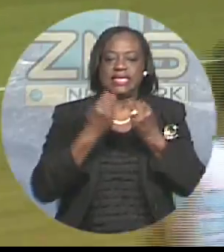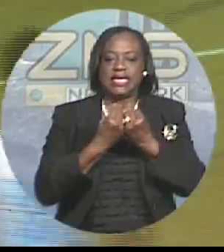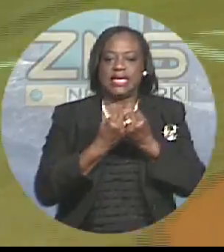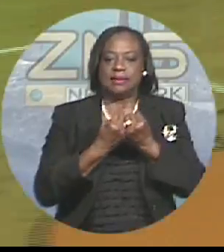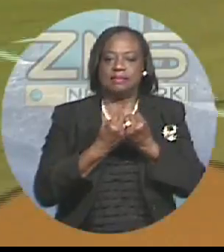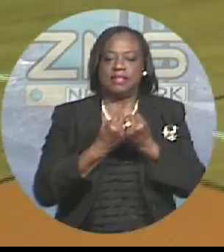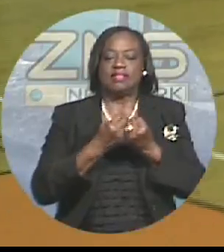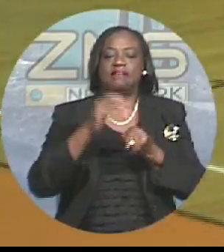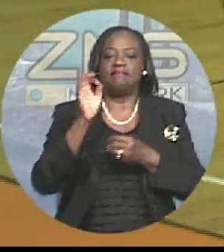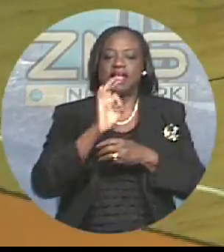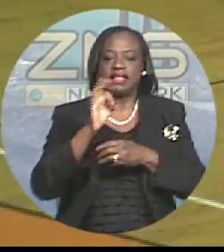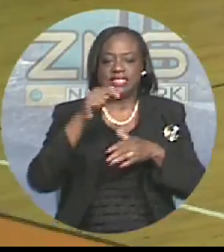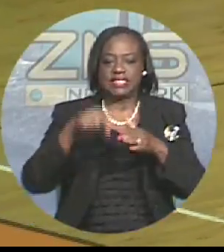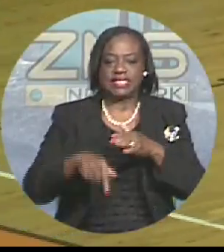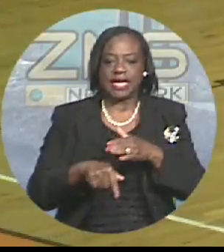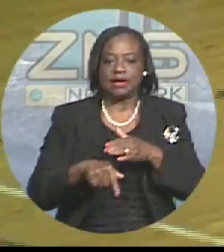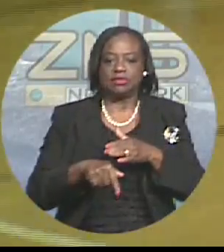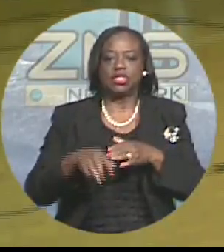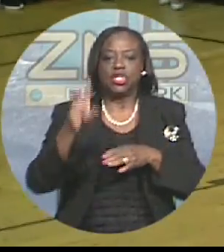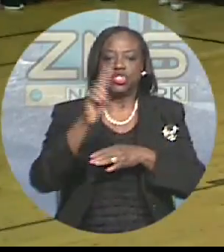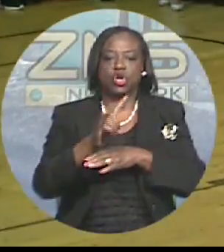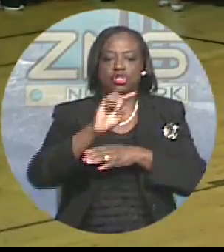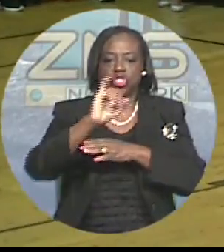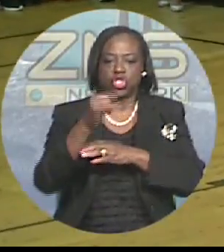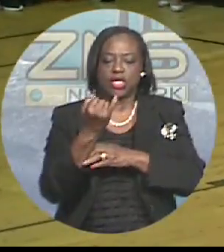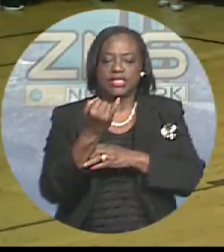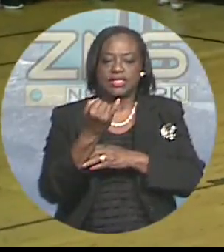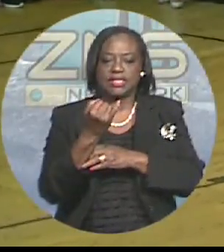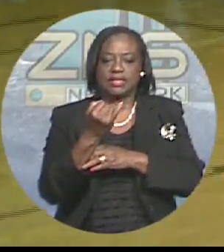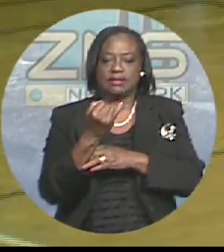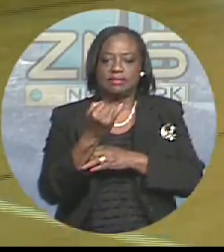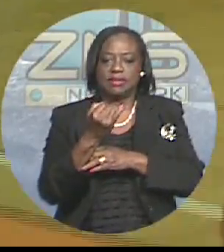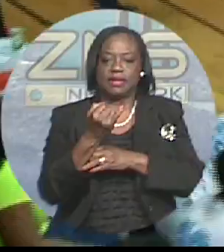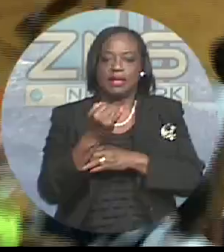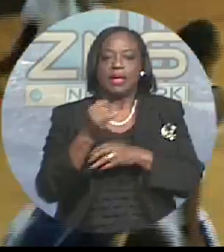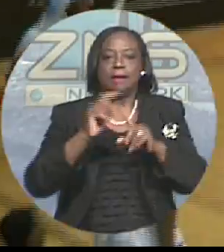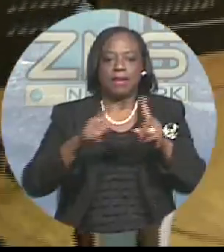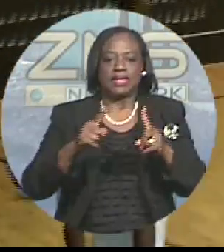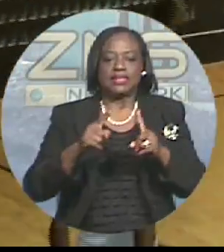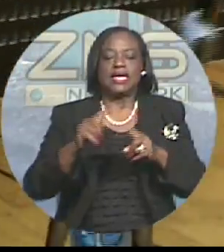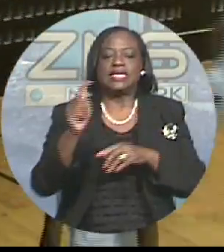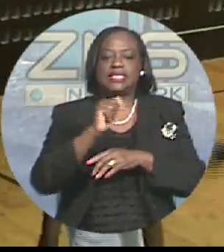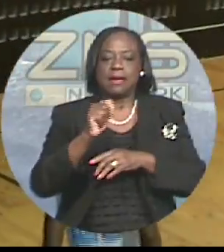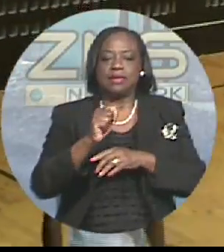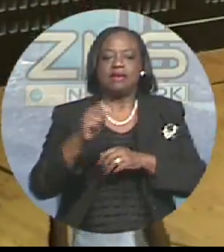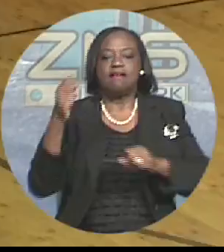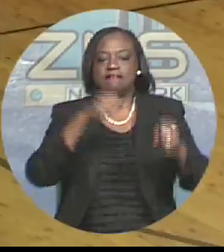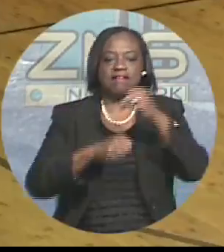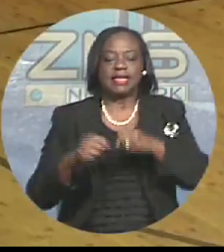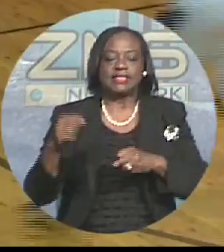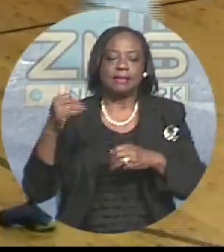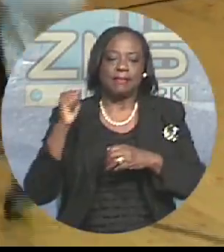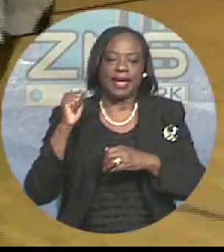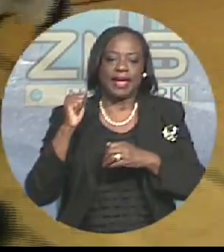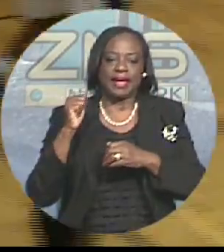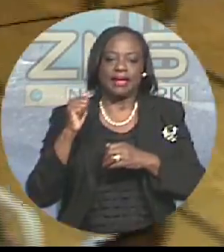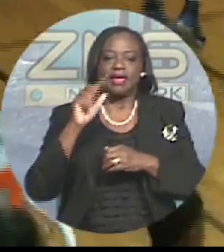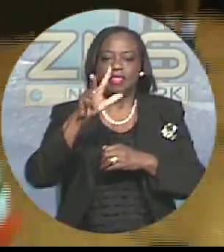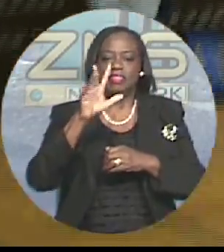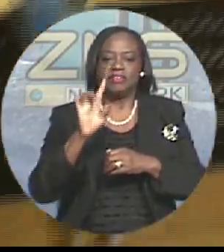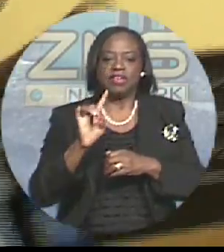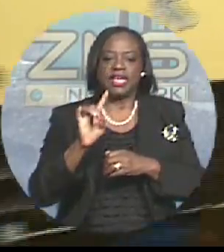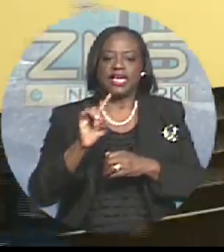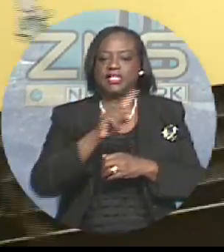as many as 9 against the Doris Johnson Mystic Marlins, but Tabby would fight back, winning in come from behind fashion,